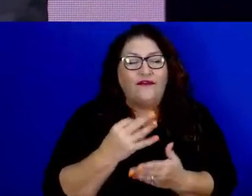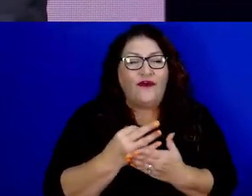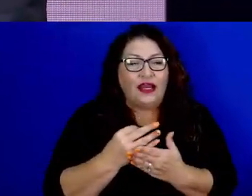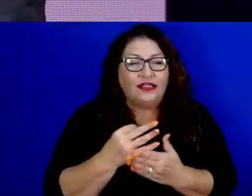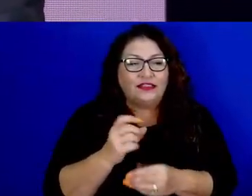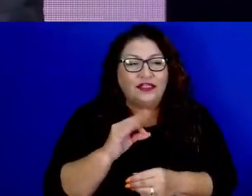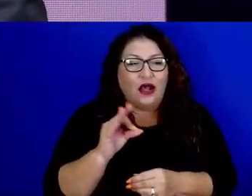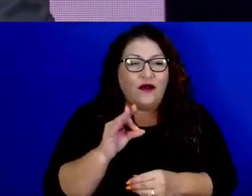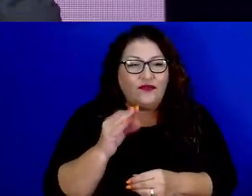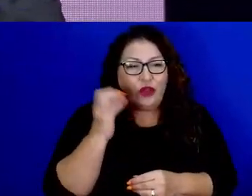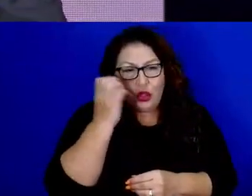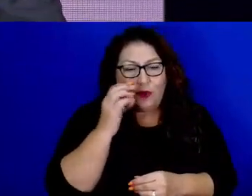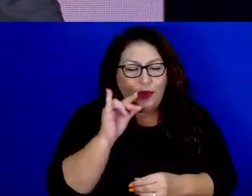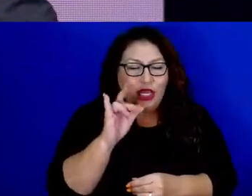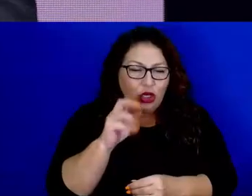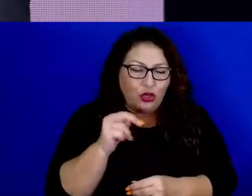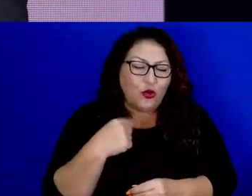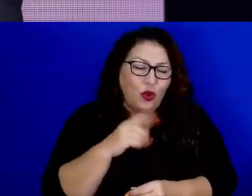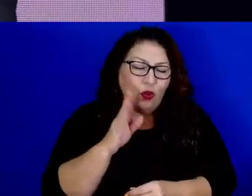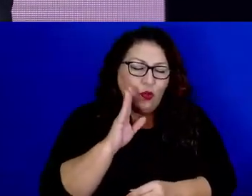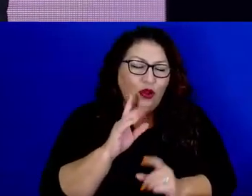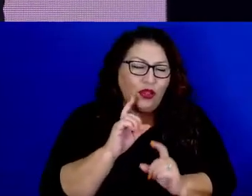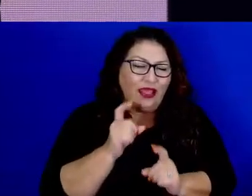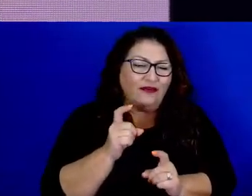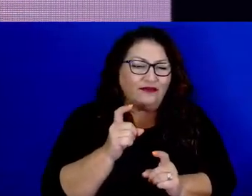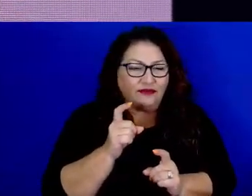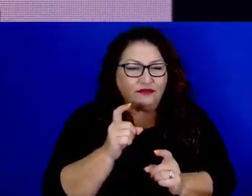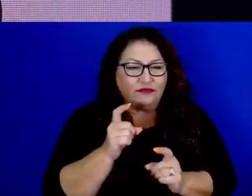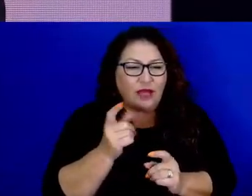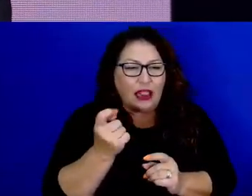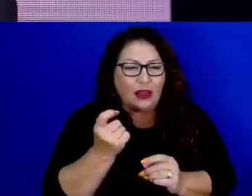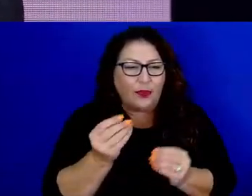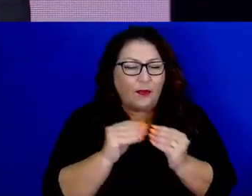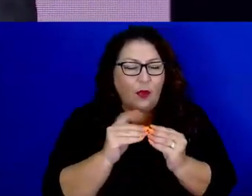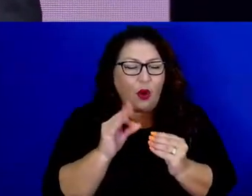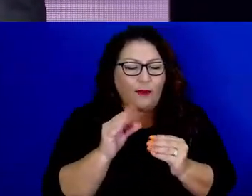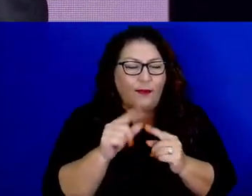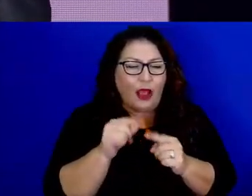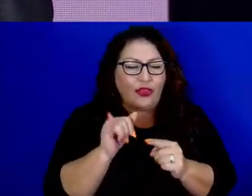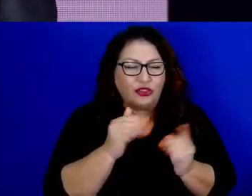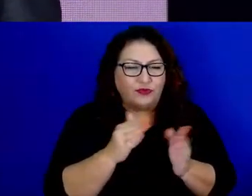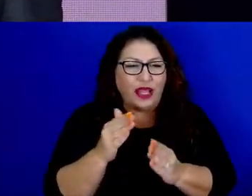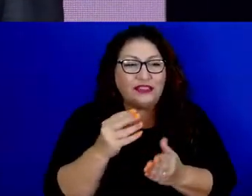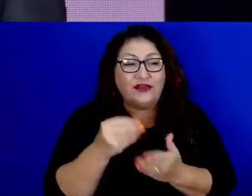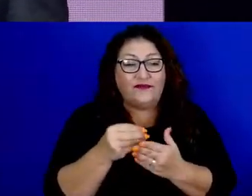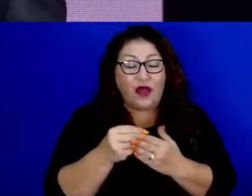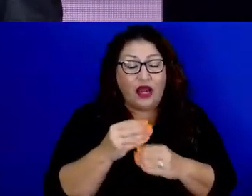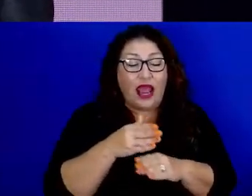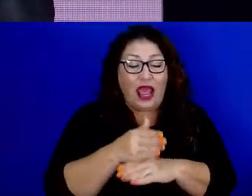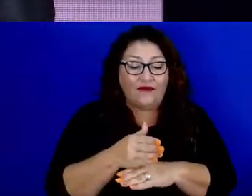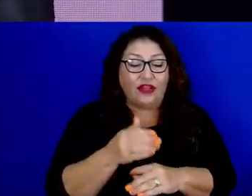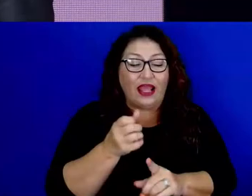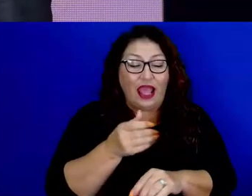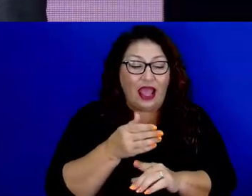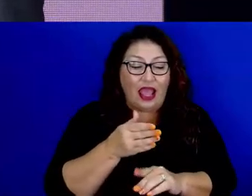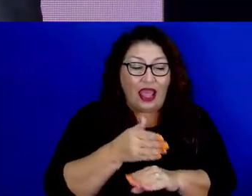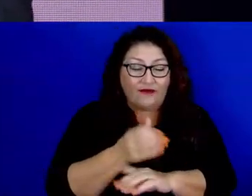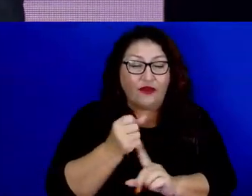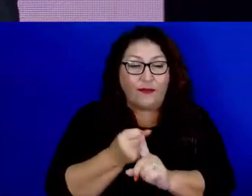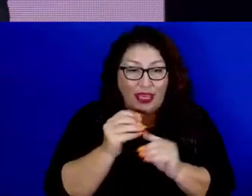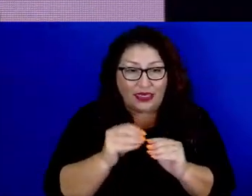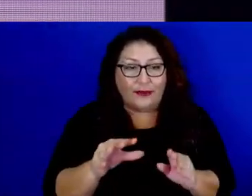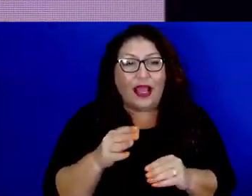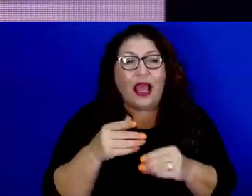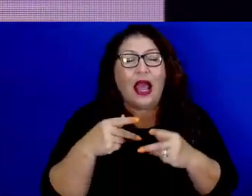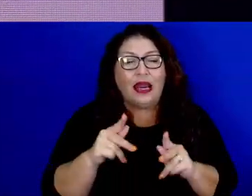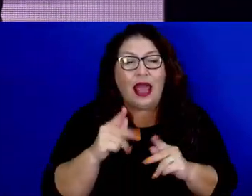couple more of the plans. The fund was put together, obviously, after the pandemic and allowed the European Commission to access money on